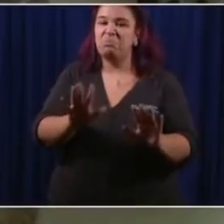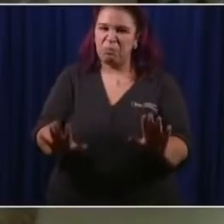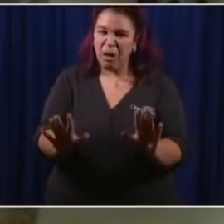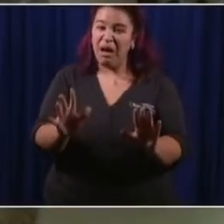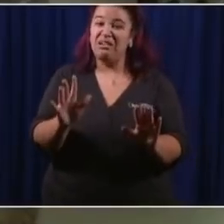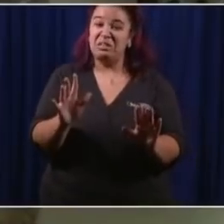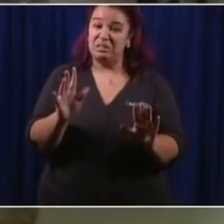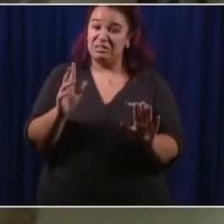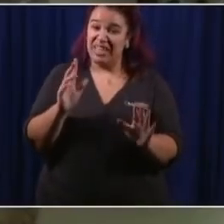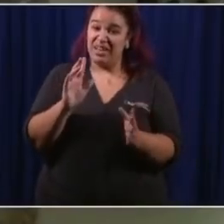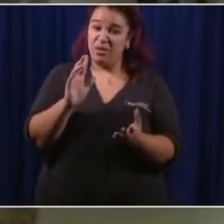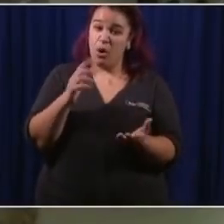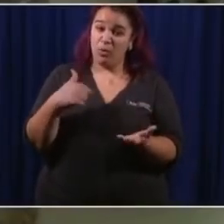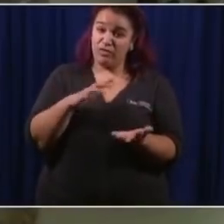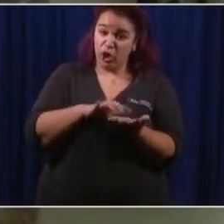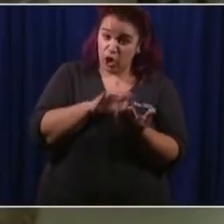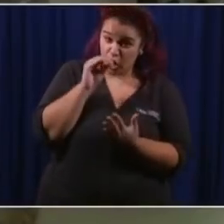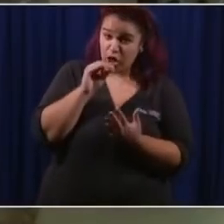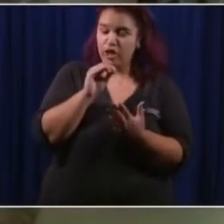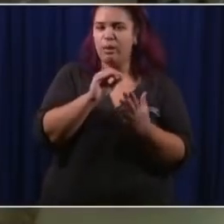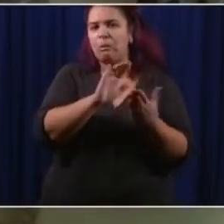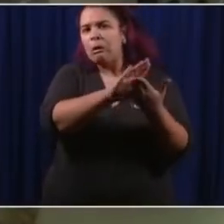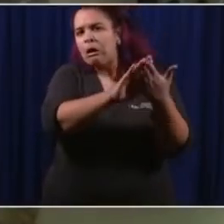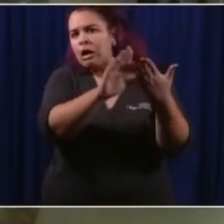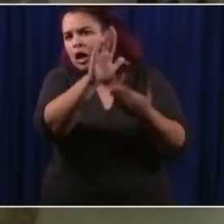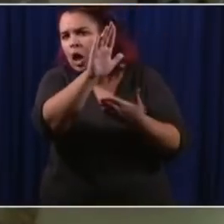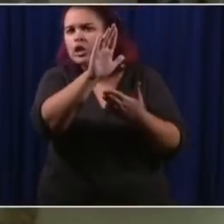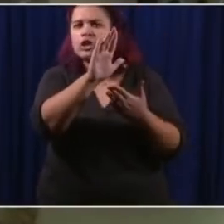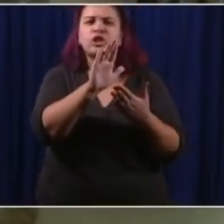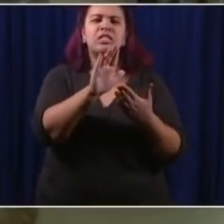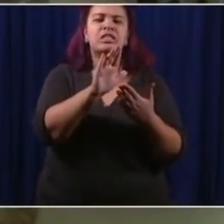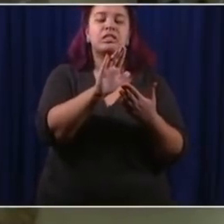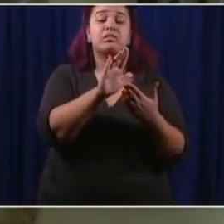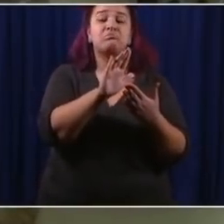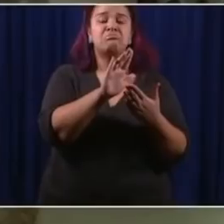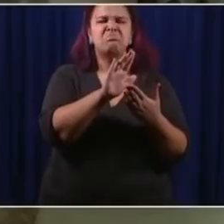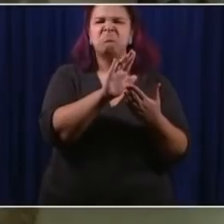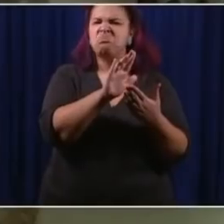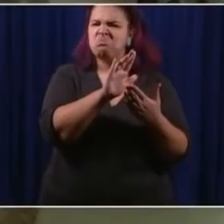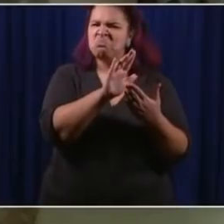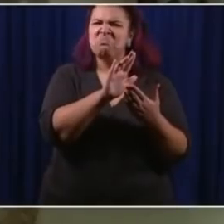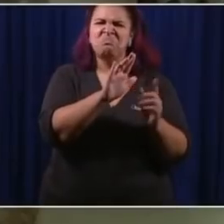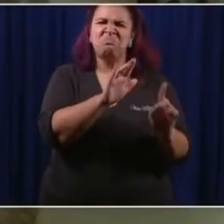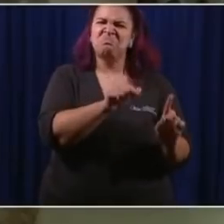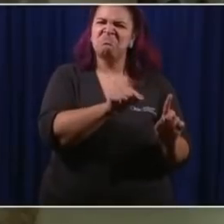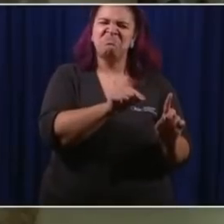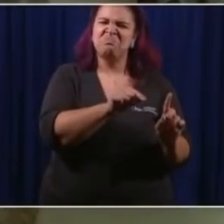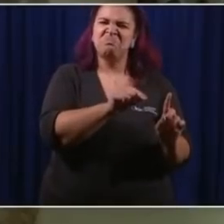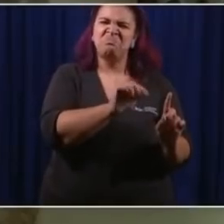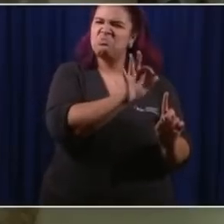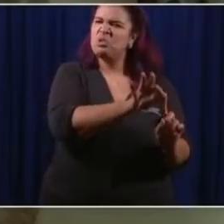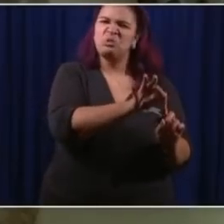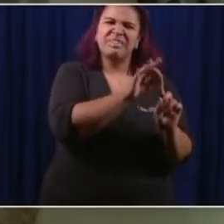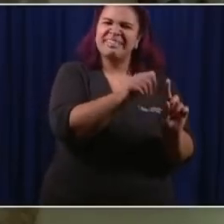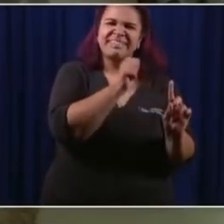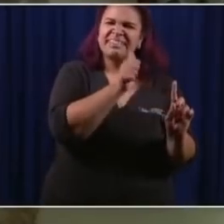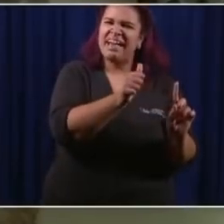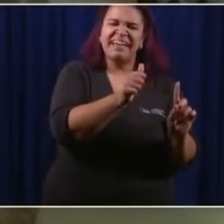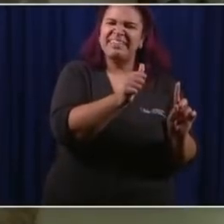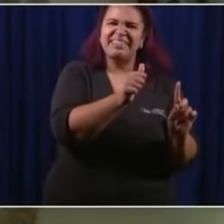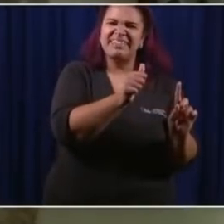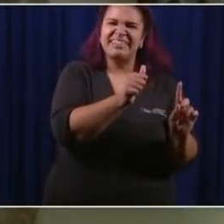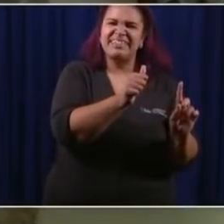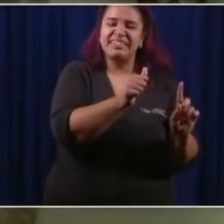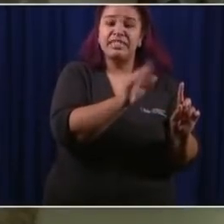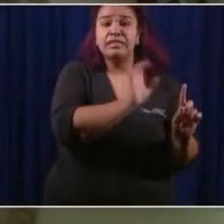we see in colleges, quite candidly, are similar to the lessons that we are seeing among the population that's not